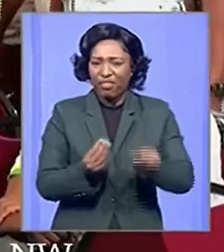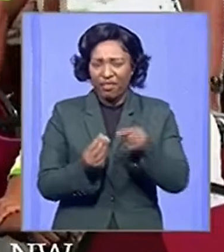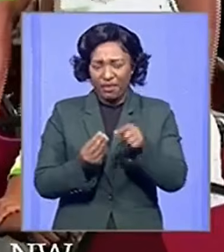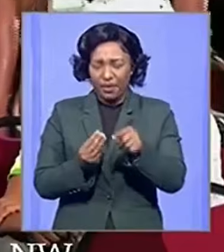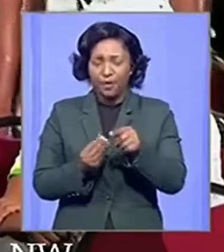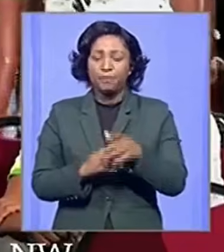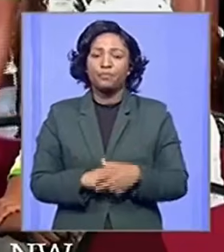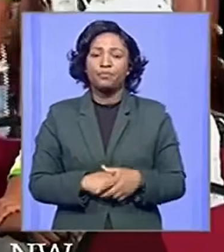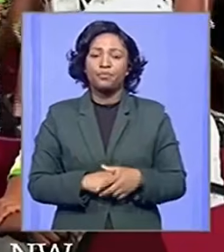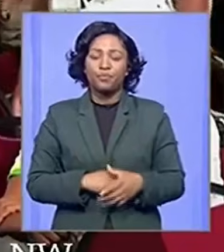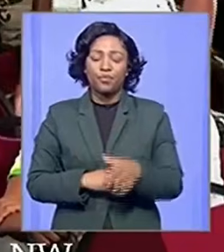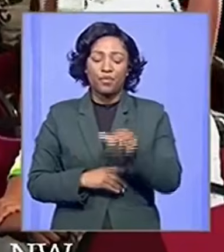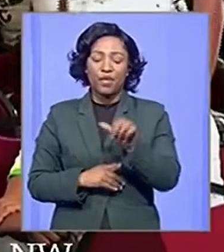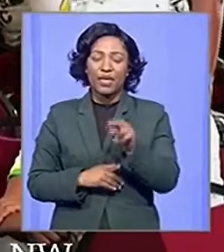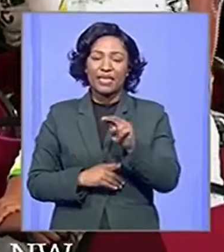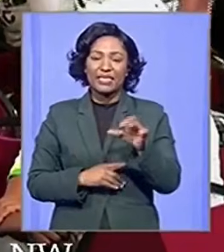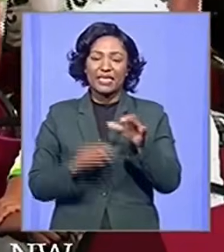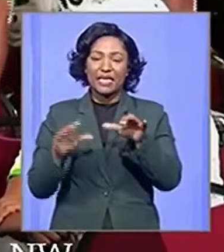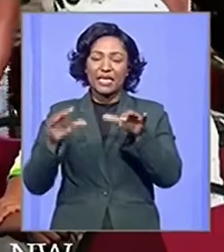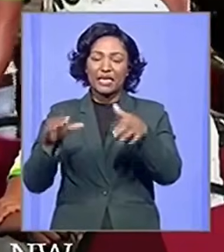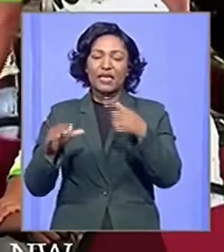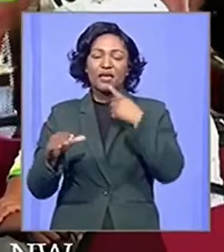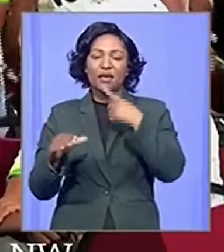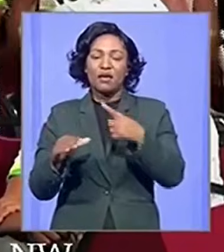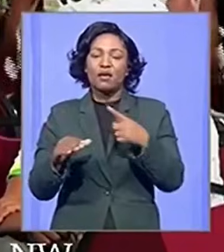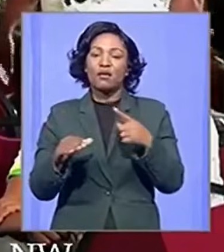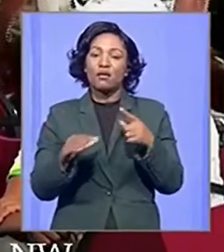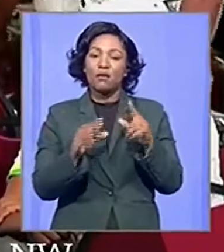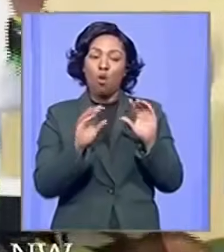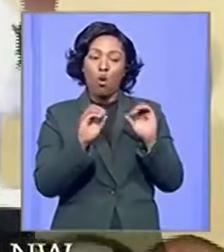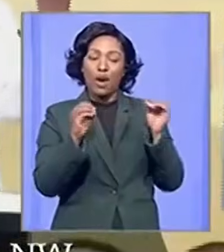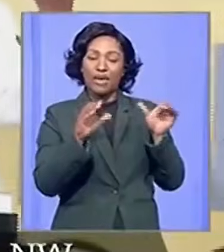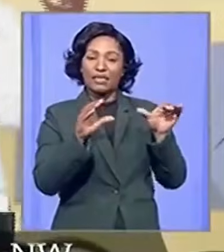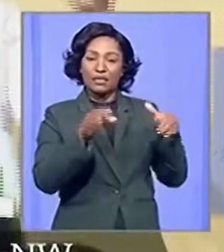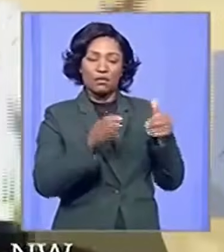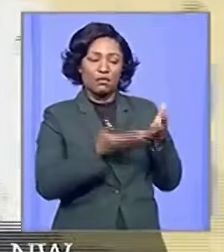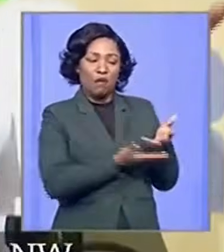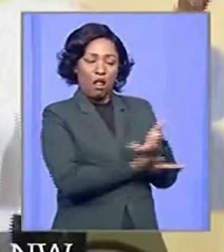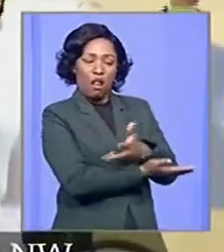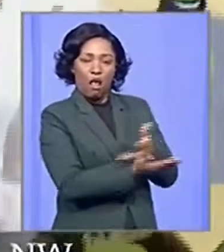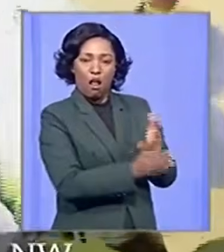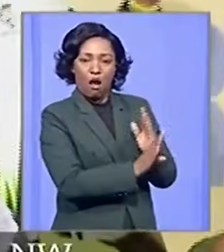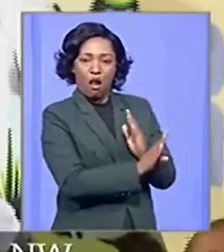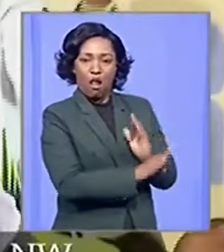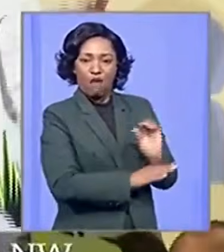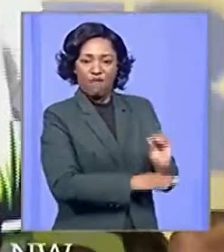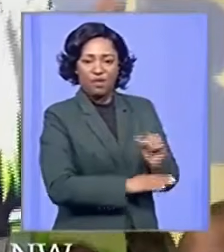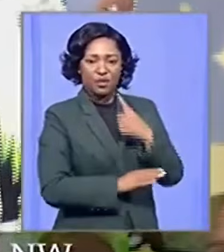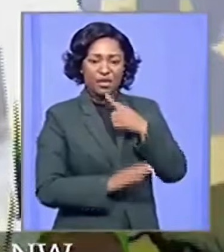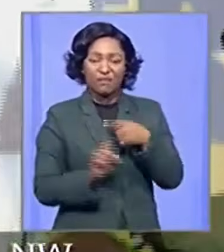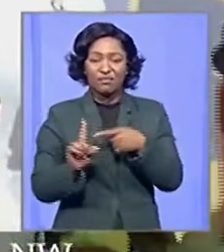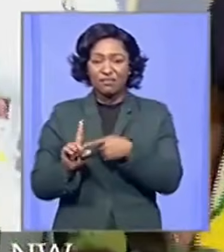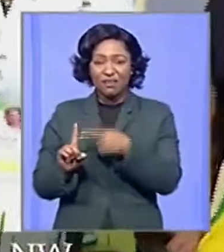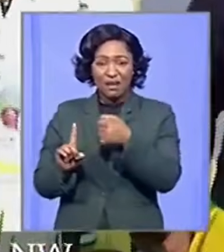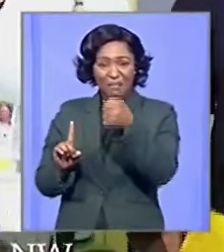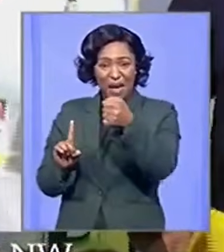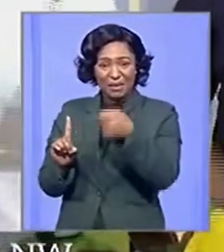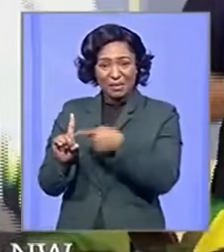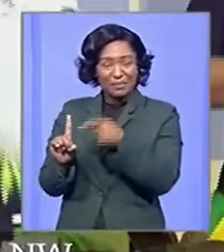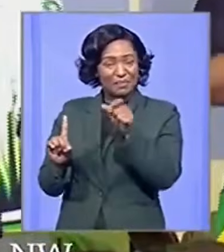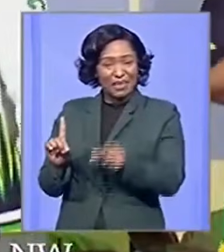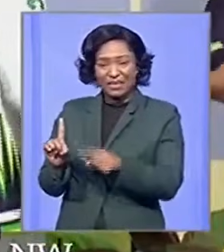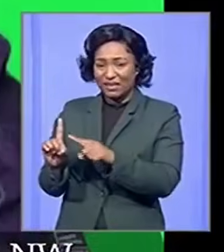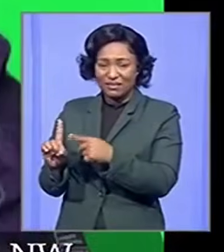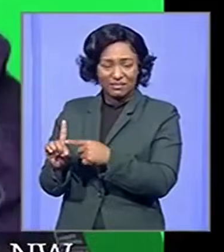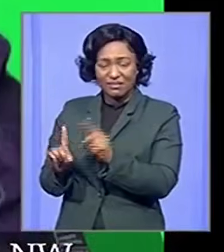yona e re caucus ya lekoko la yona e ikgatolositse keletso ya lona ya gore go se thapiwe bojosinyana.